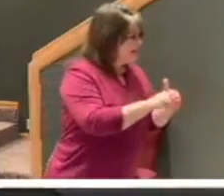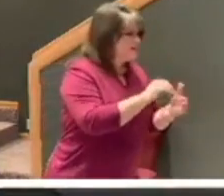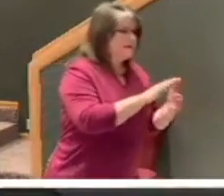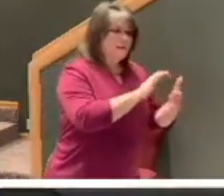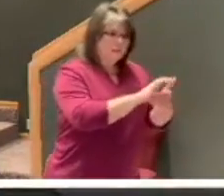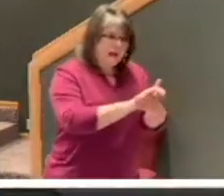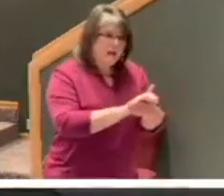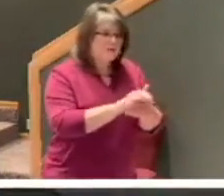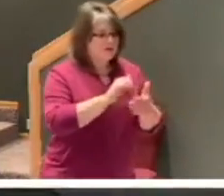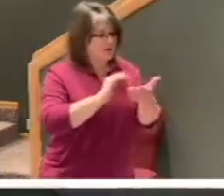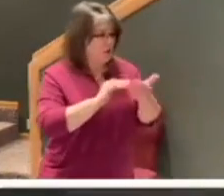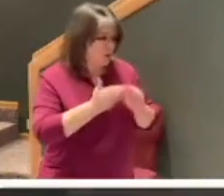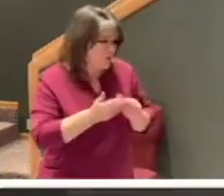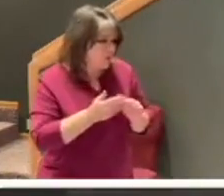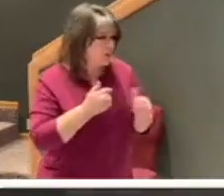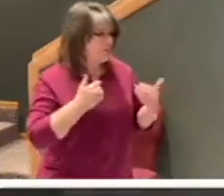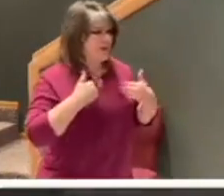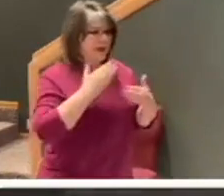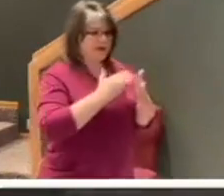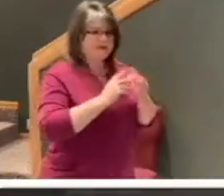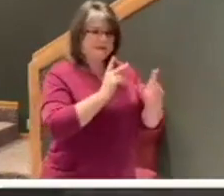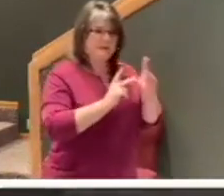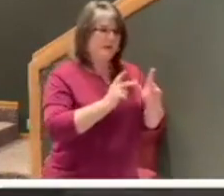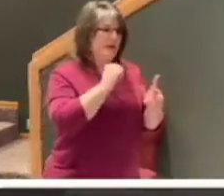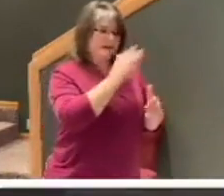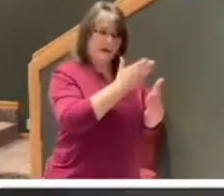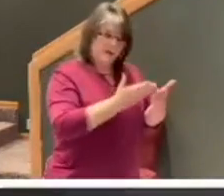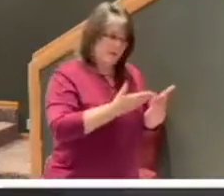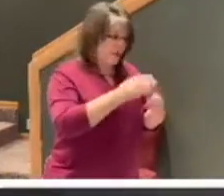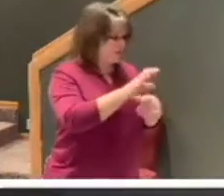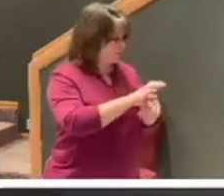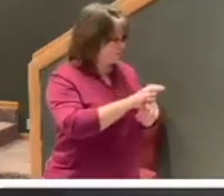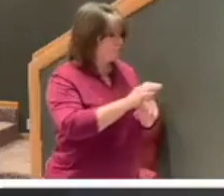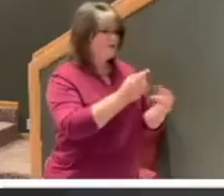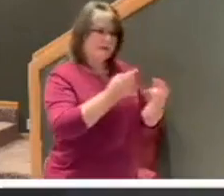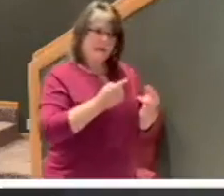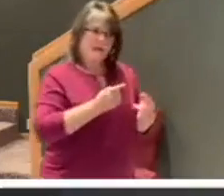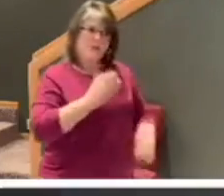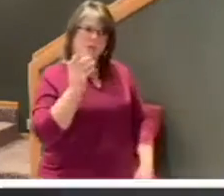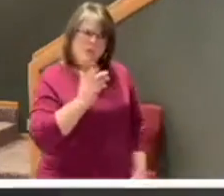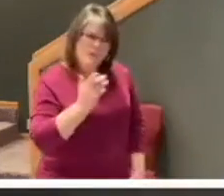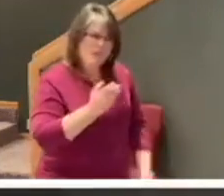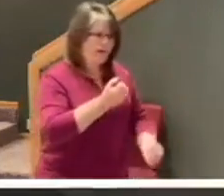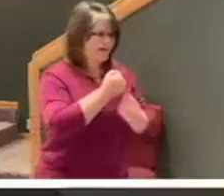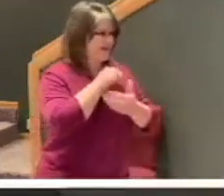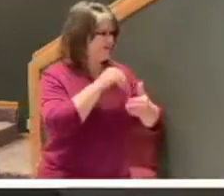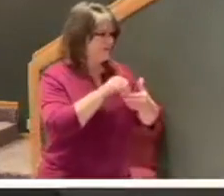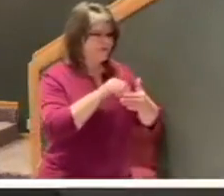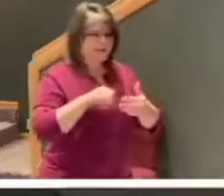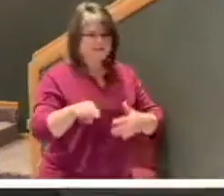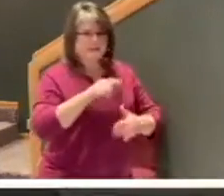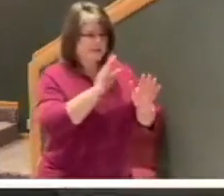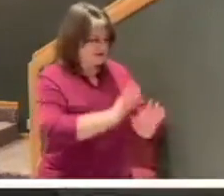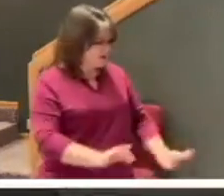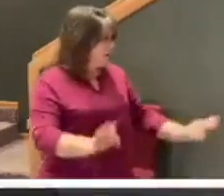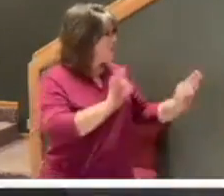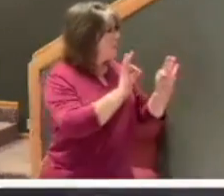marriages, even in our community. We had some folks that are not part of Creekside come. Awesome. Love to invest in you. It's